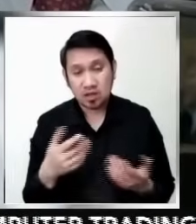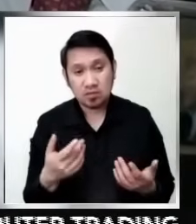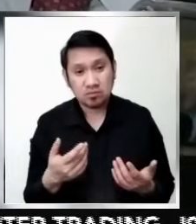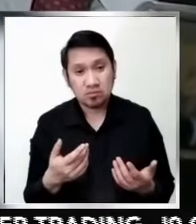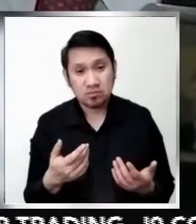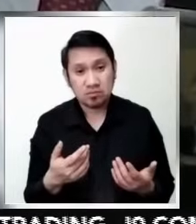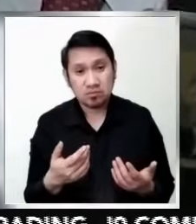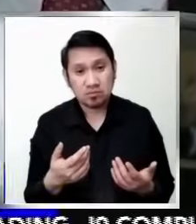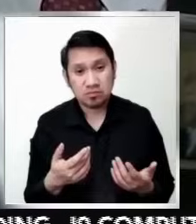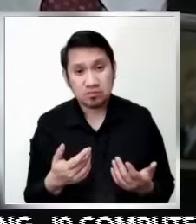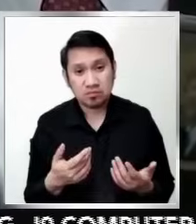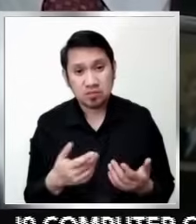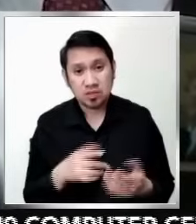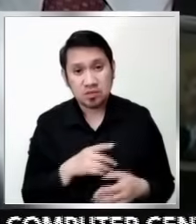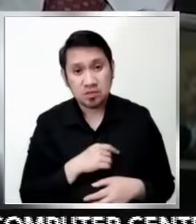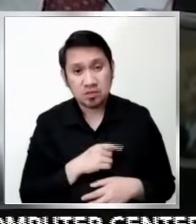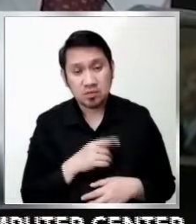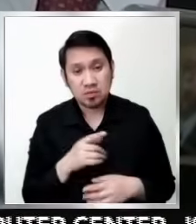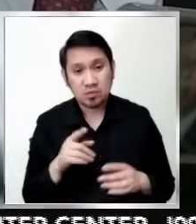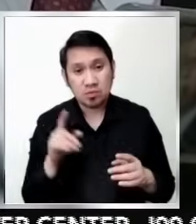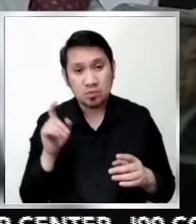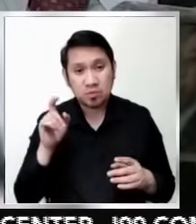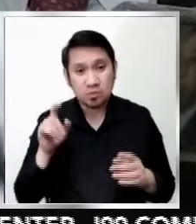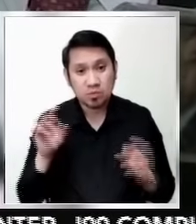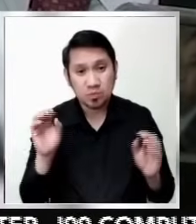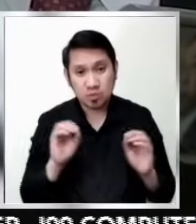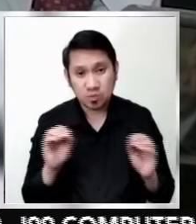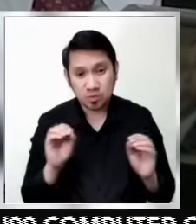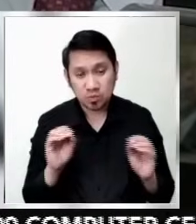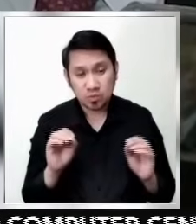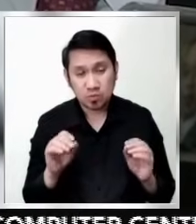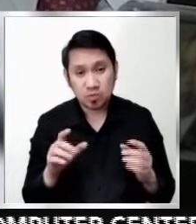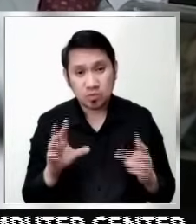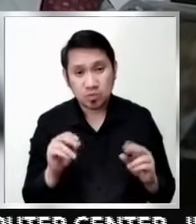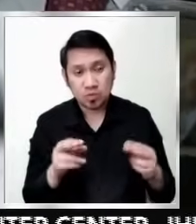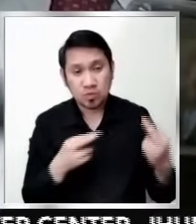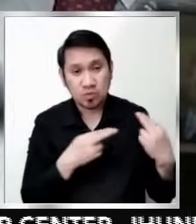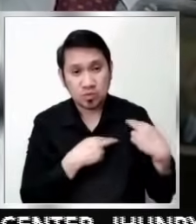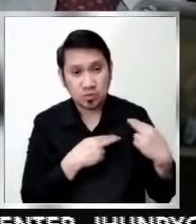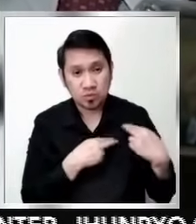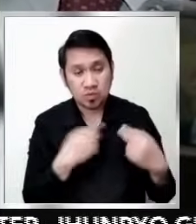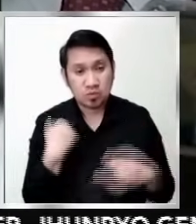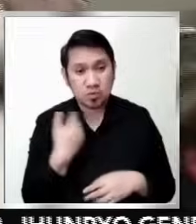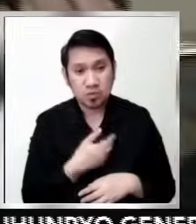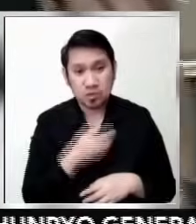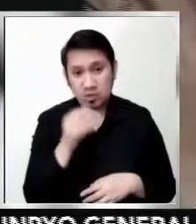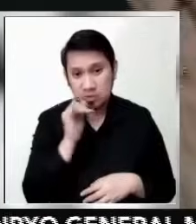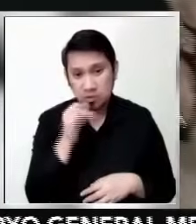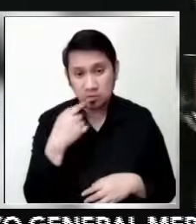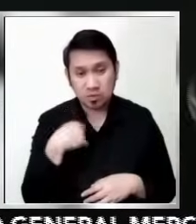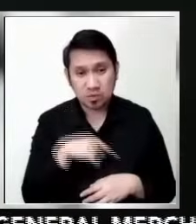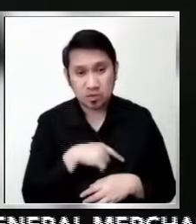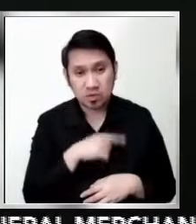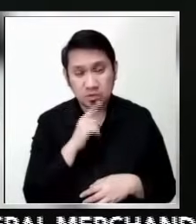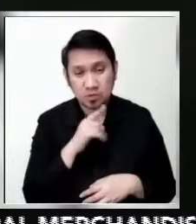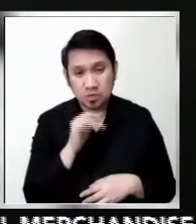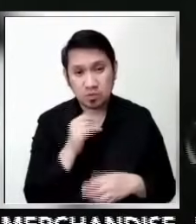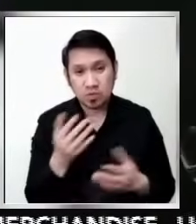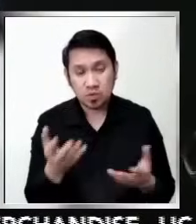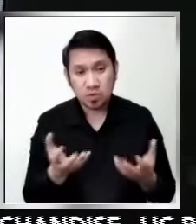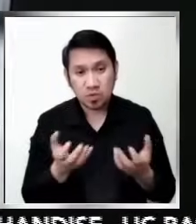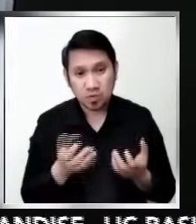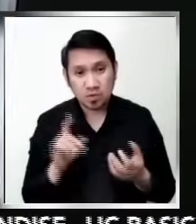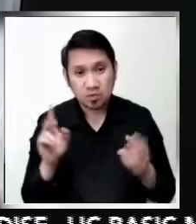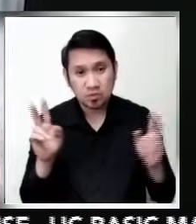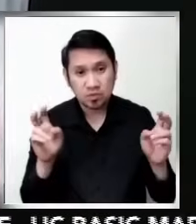not equivalent to guilt so we have no we have no obligation to prove that we are innocent because we are presumed innocent gusto naming malaman kung ano tinatawag na